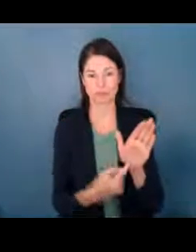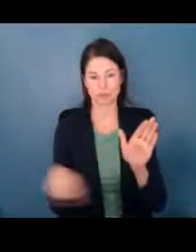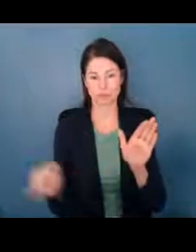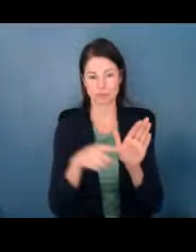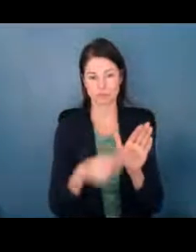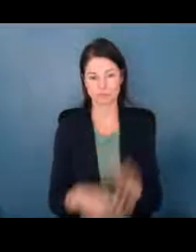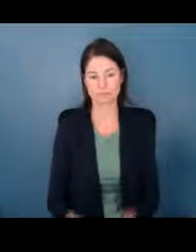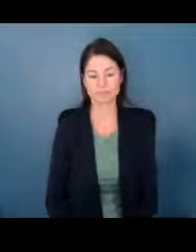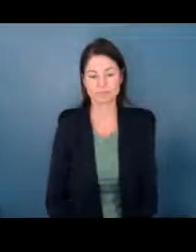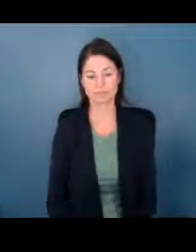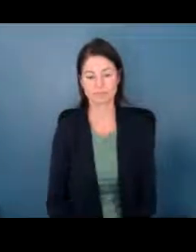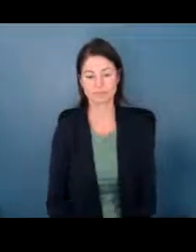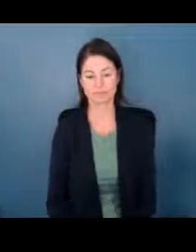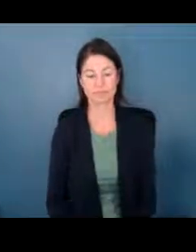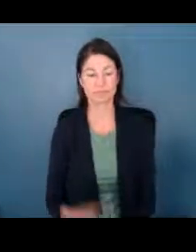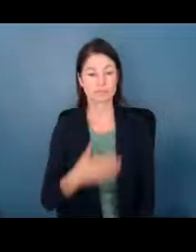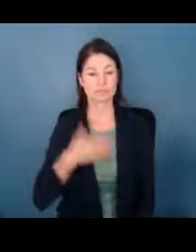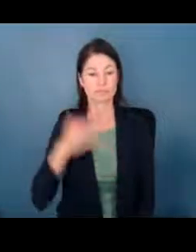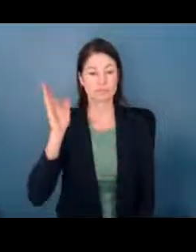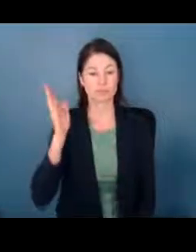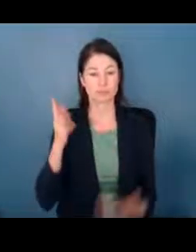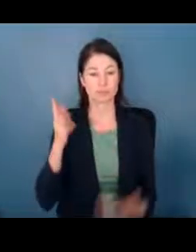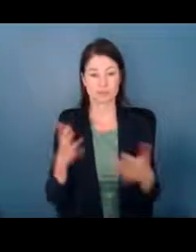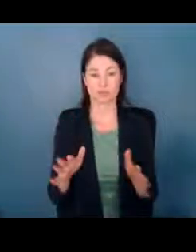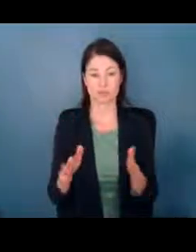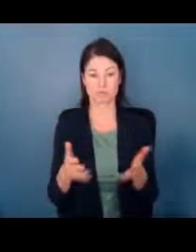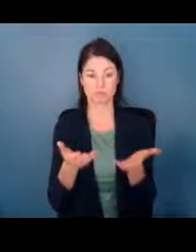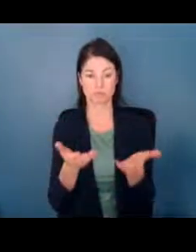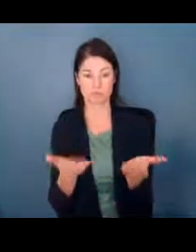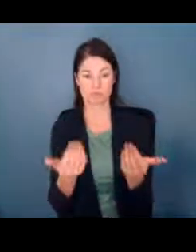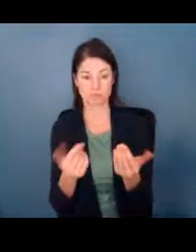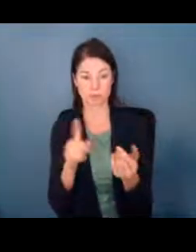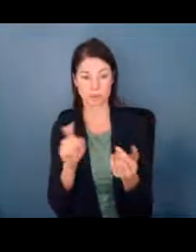That concludes my presentation. I'd be happy to take any questions.